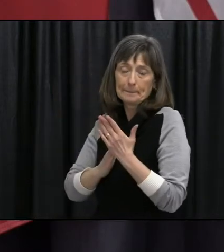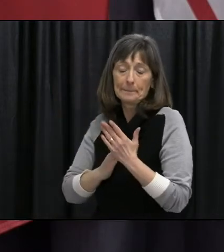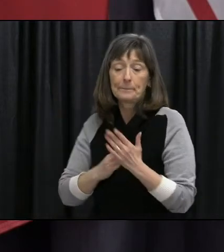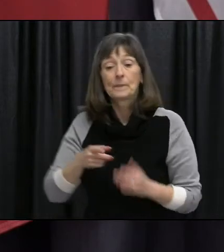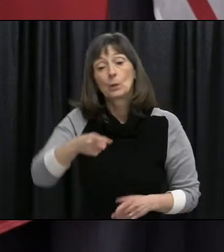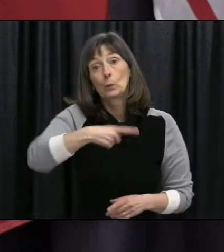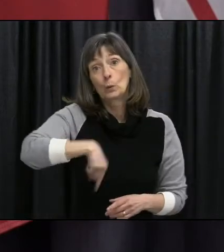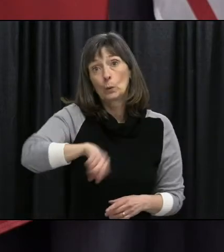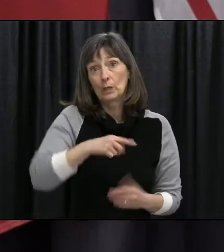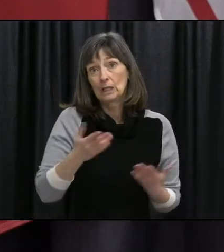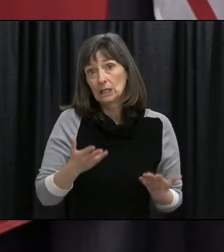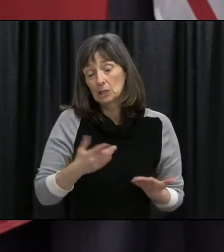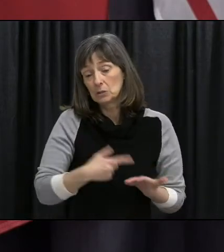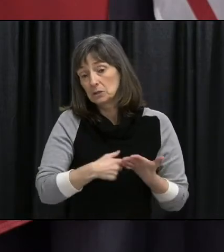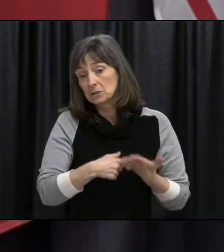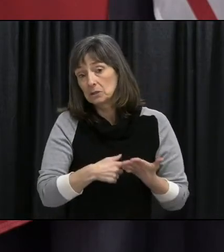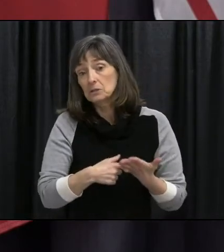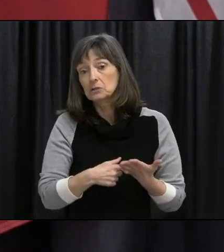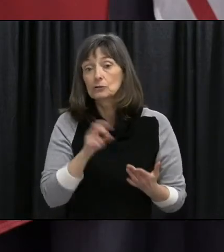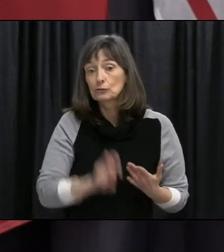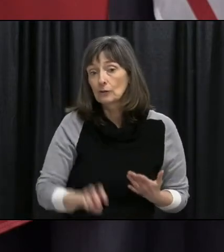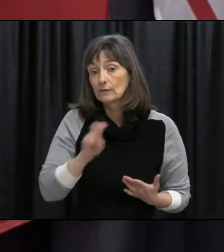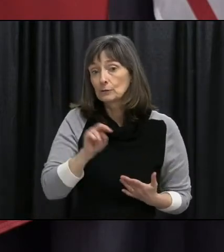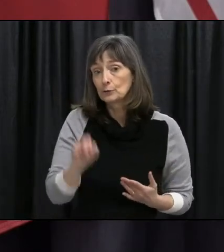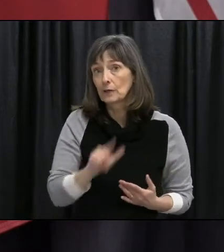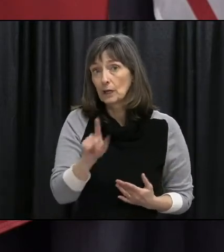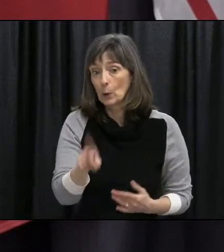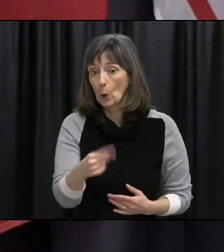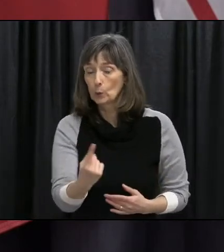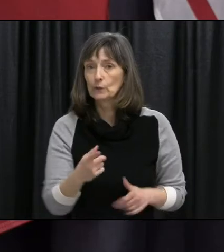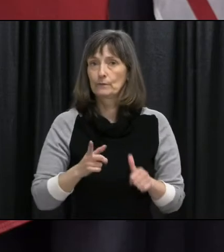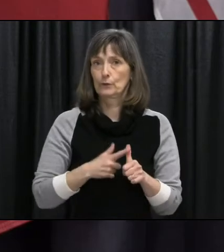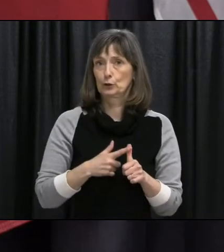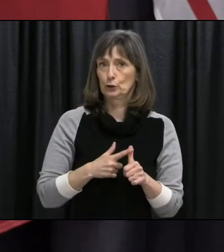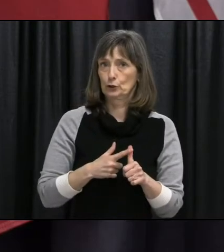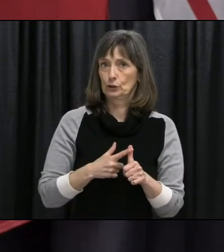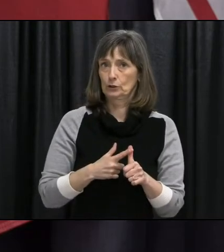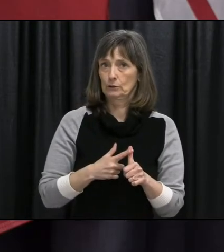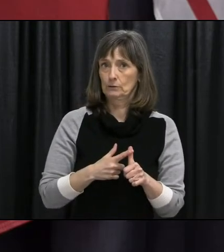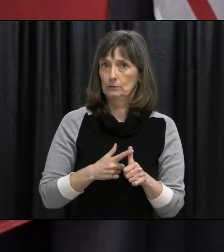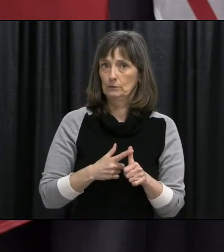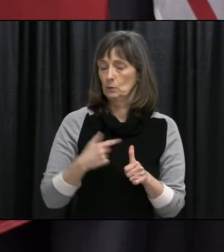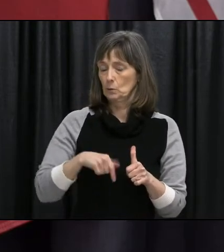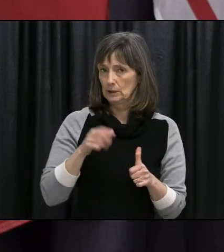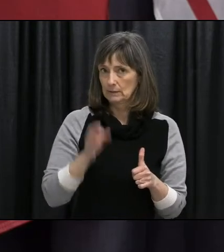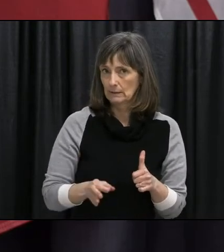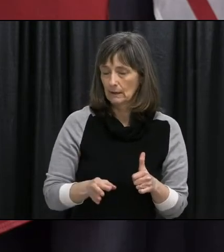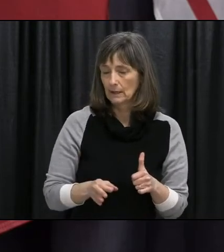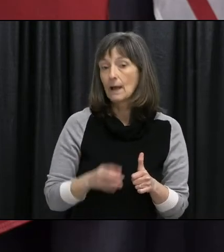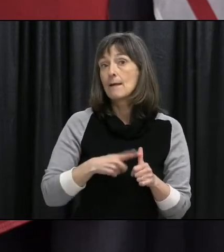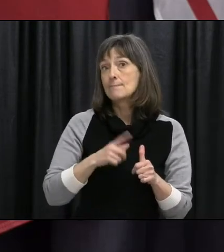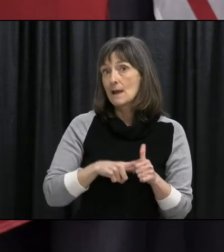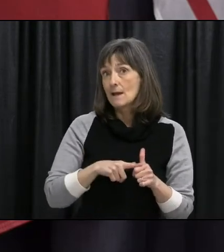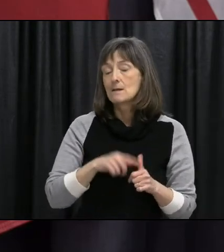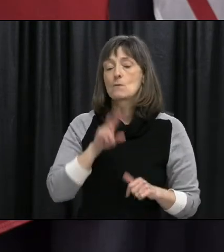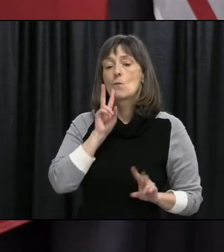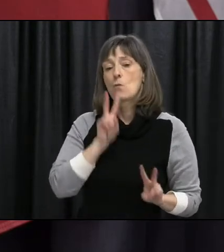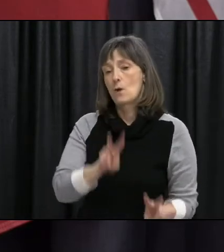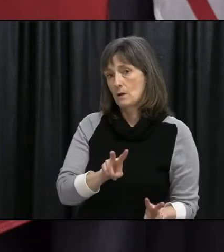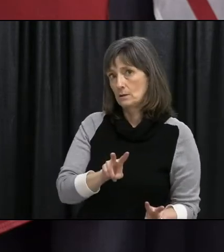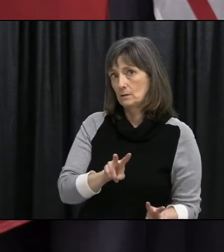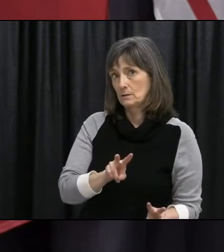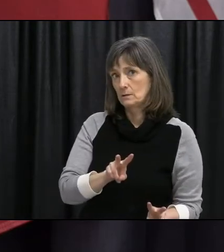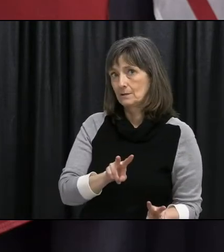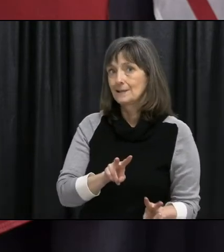measures around traveling within our province. We see that as a first step. Any decision that will be made on that will be done with the support